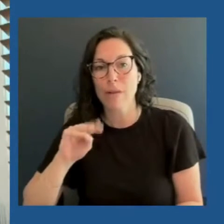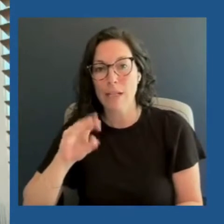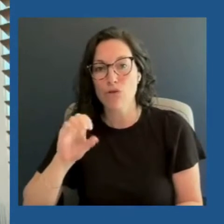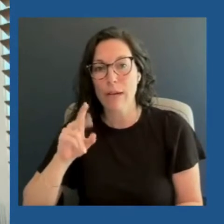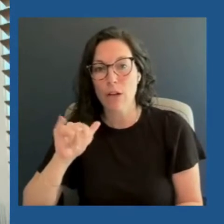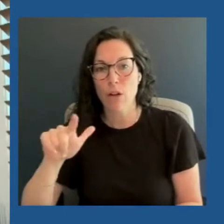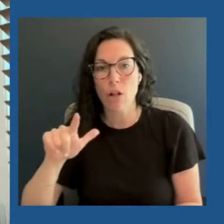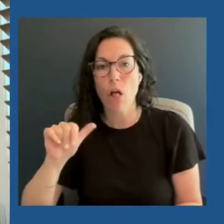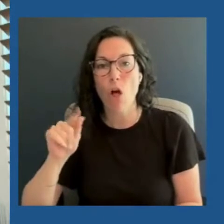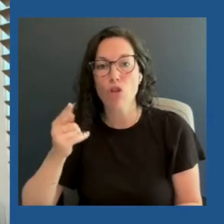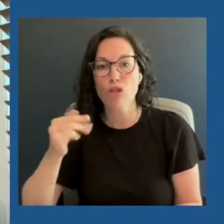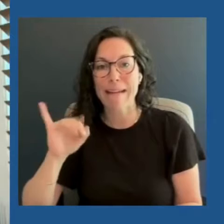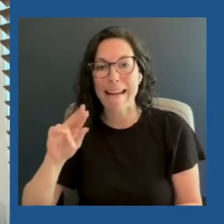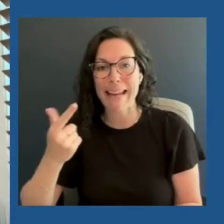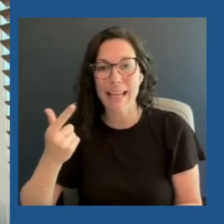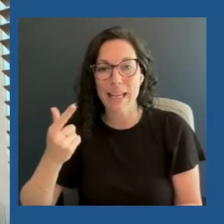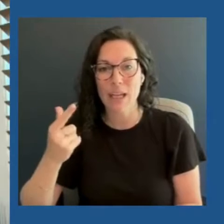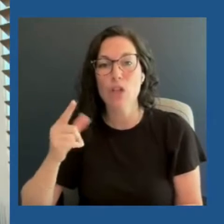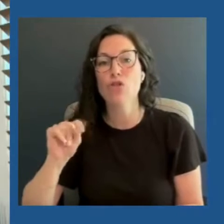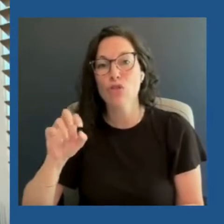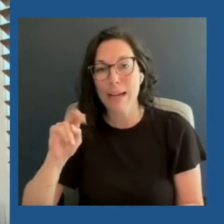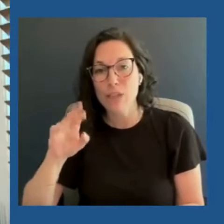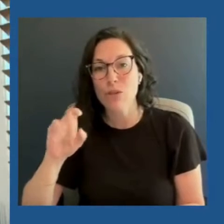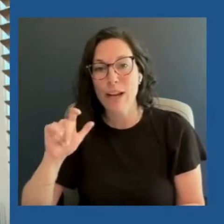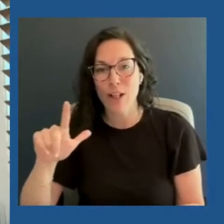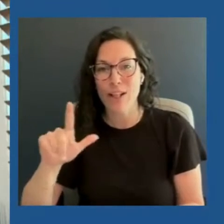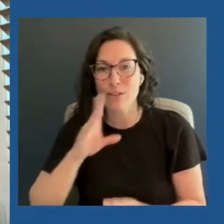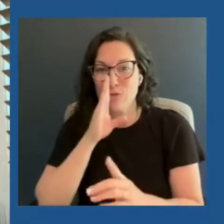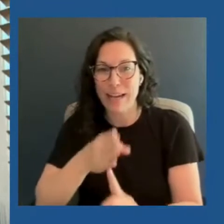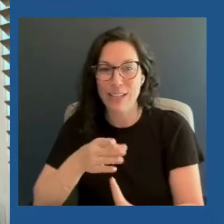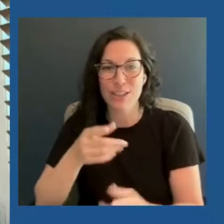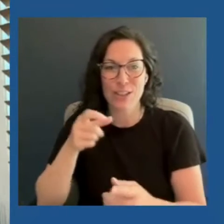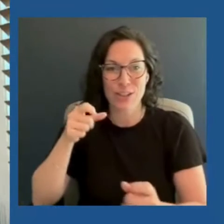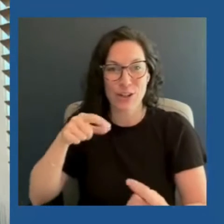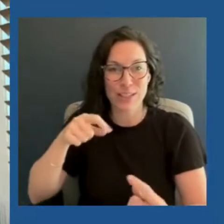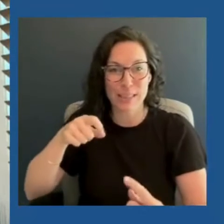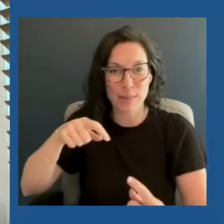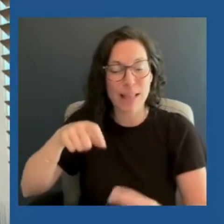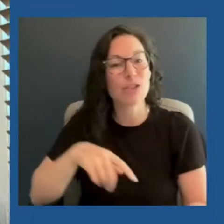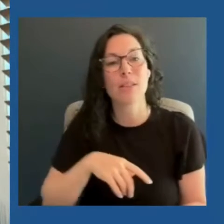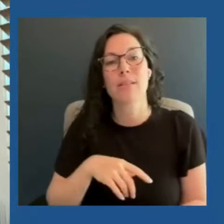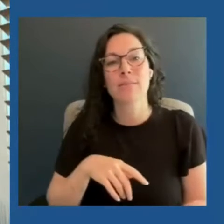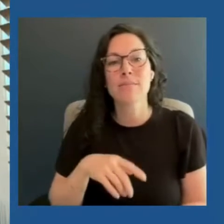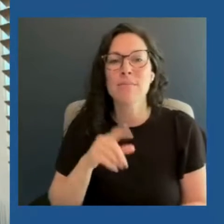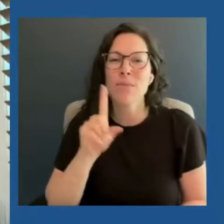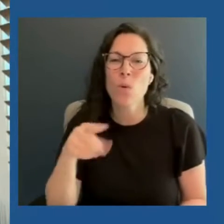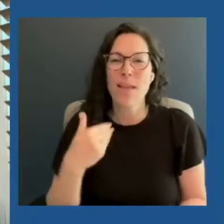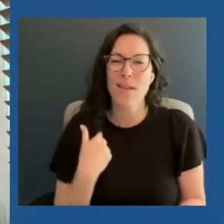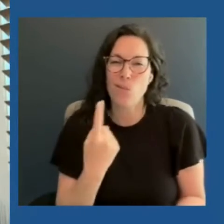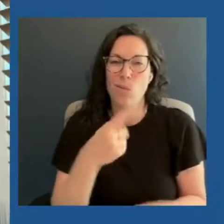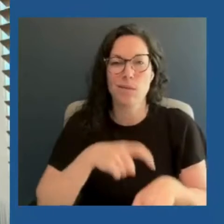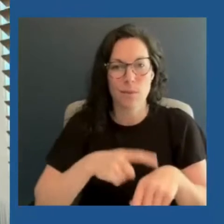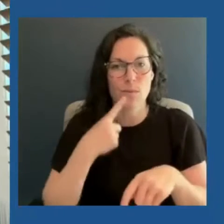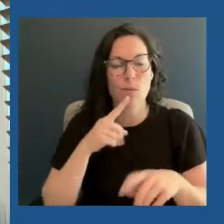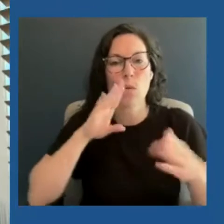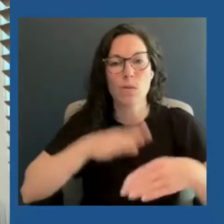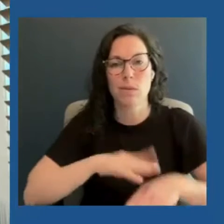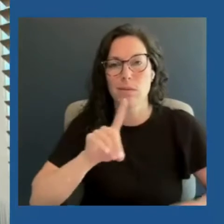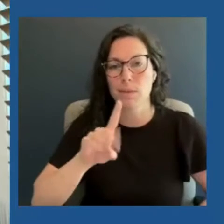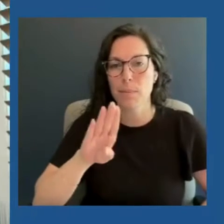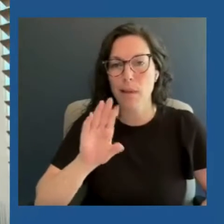short. I only have time to discuss this last one, DBS. DBS is a surgical implant that